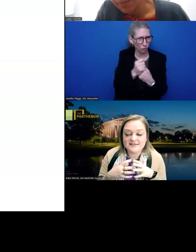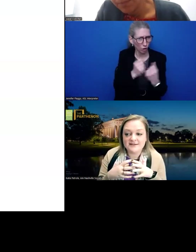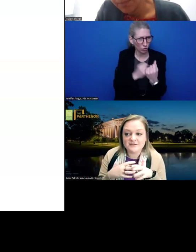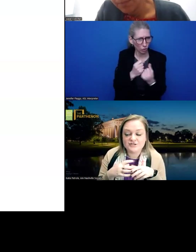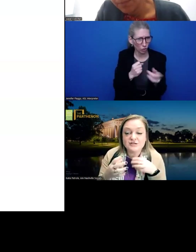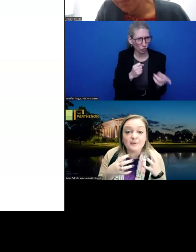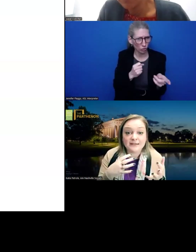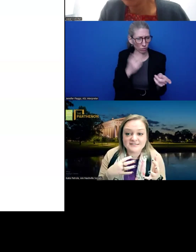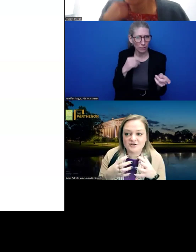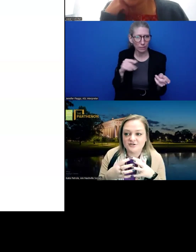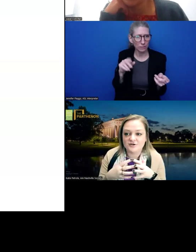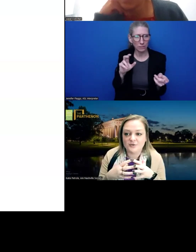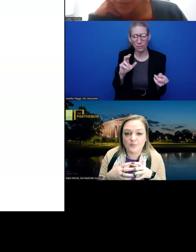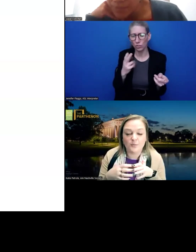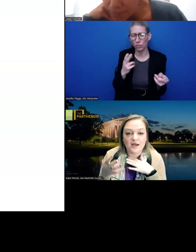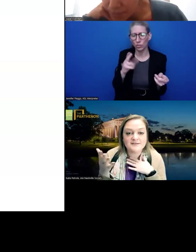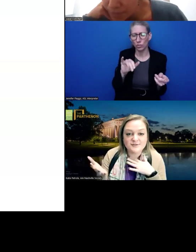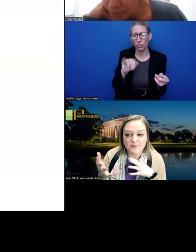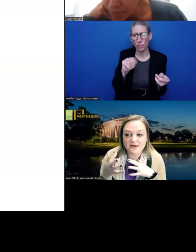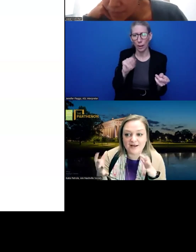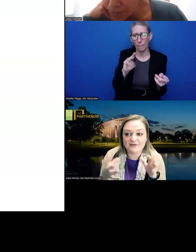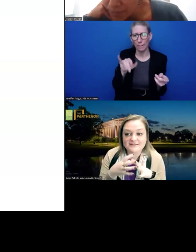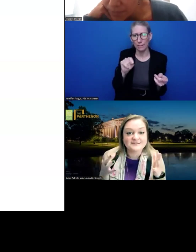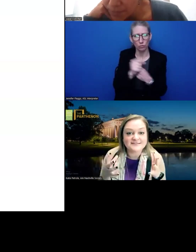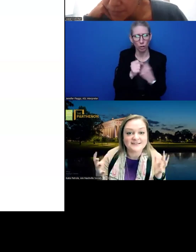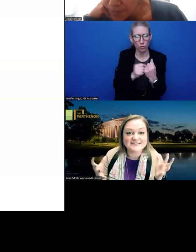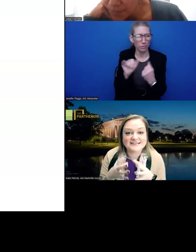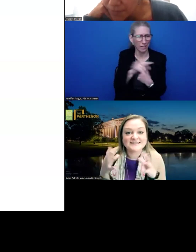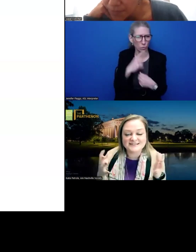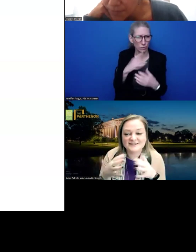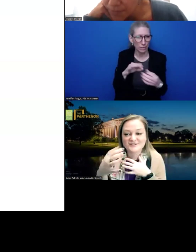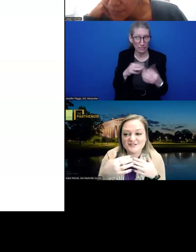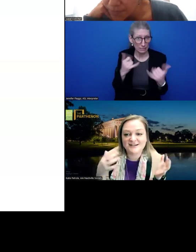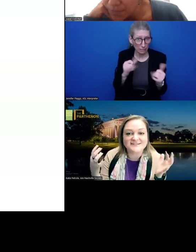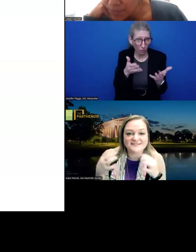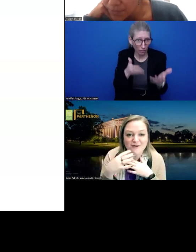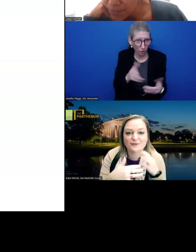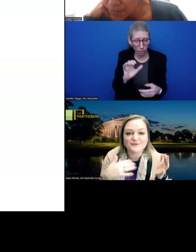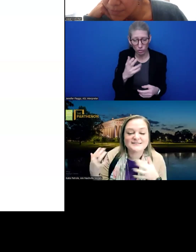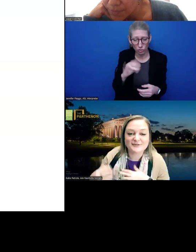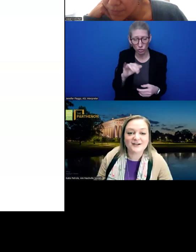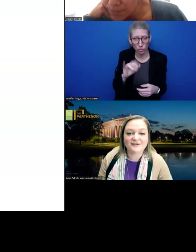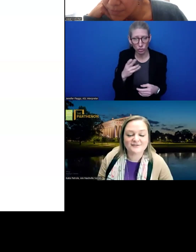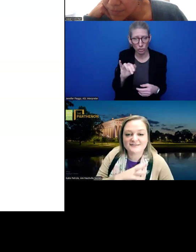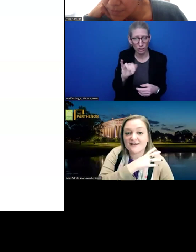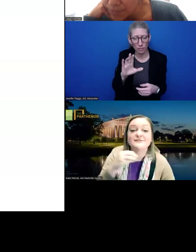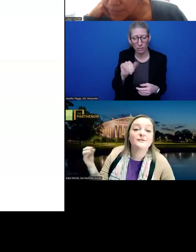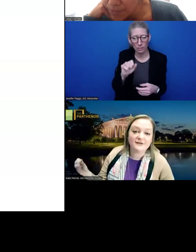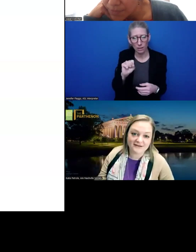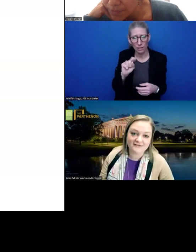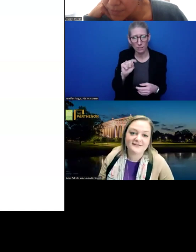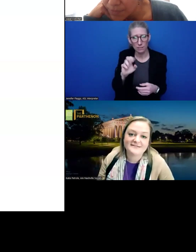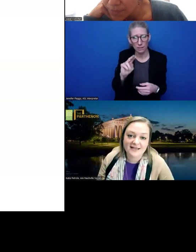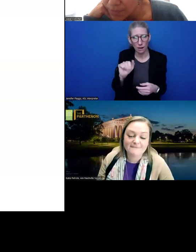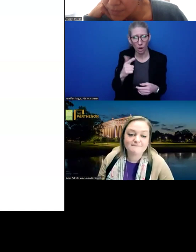Because the chinamit structure, as you pointed out, still exists in Chichicastenango. There's